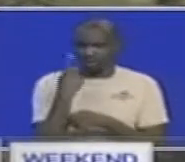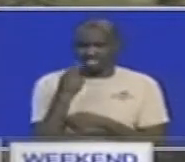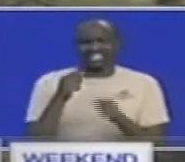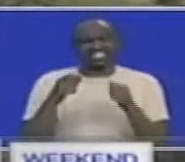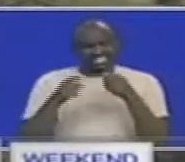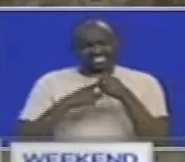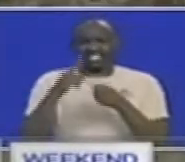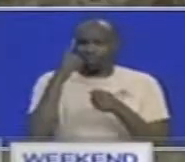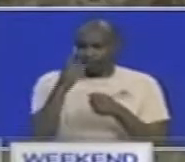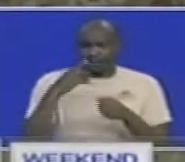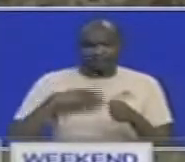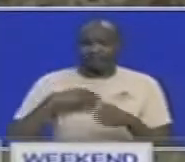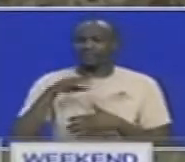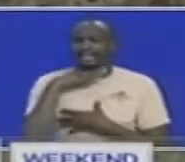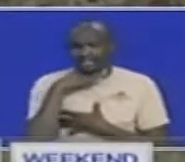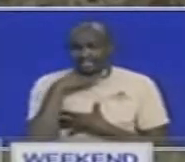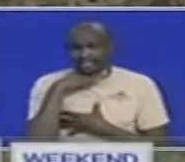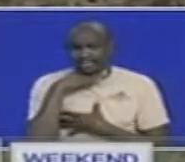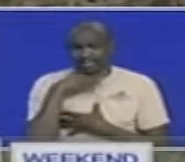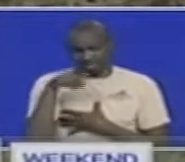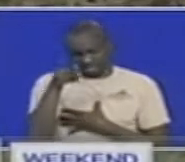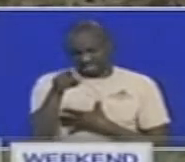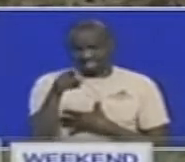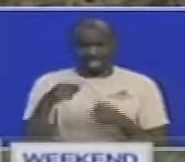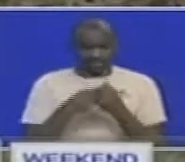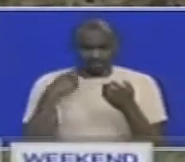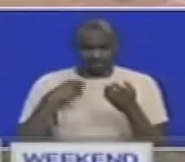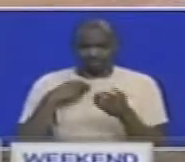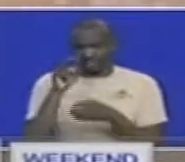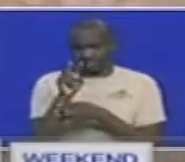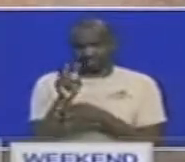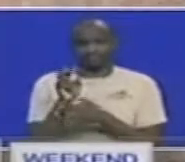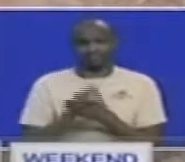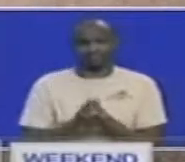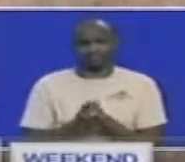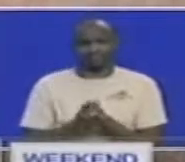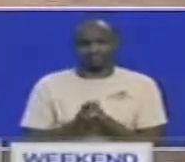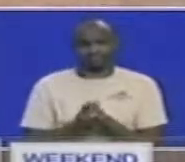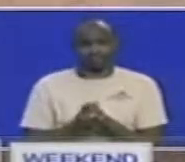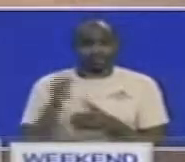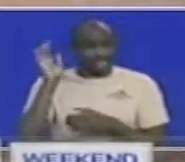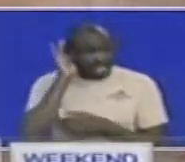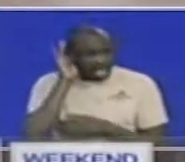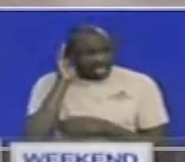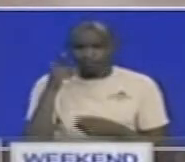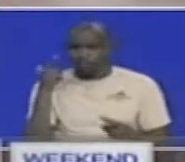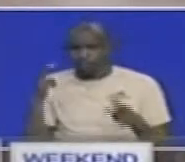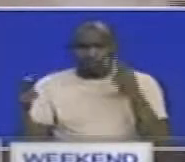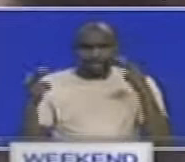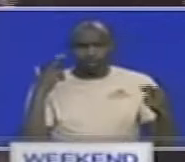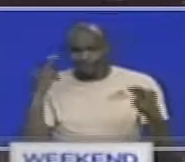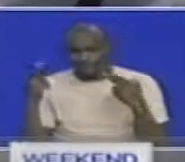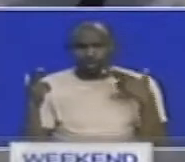61 reported deaths, a pale shadow of these sceneries is painted. Tukasikia pinduki, pinduki,